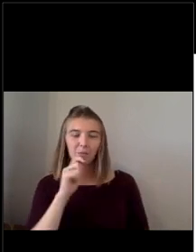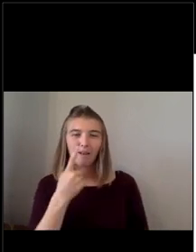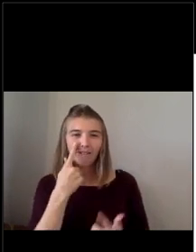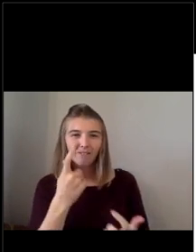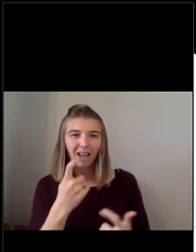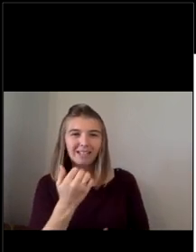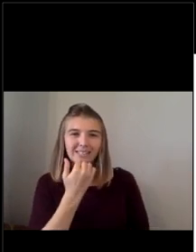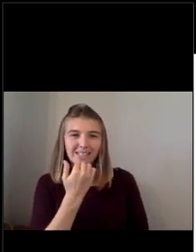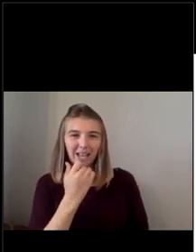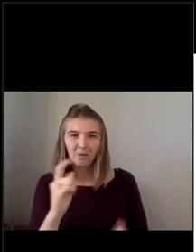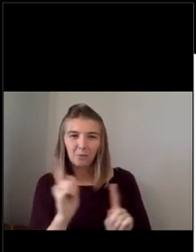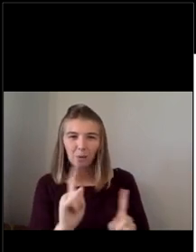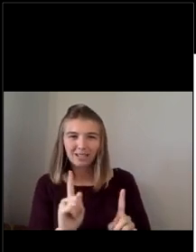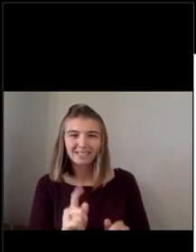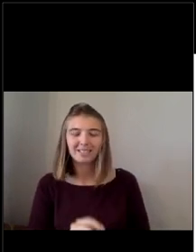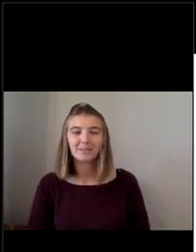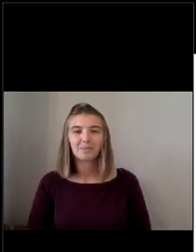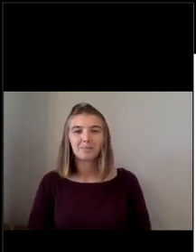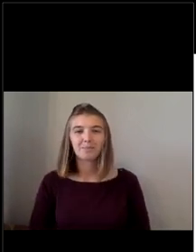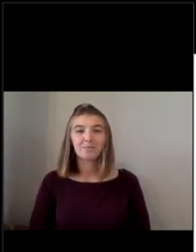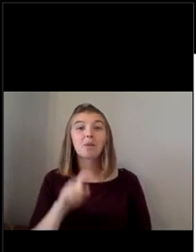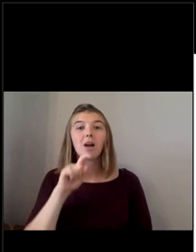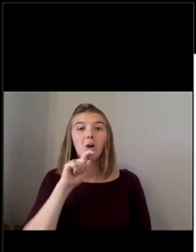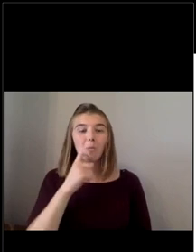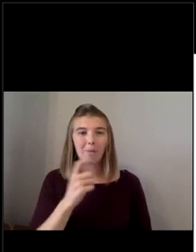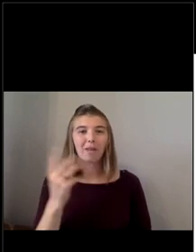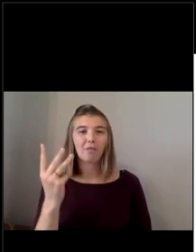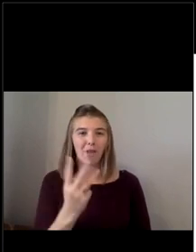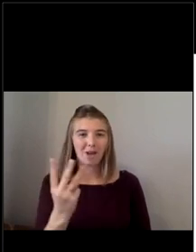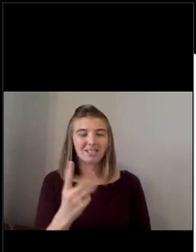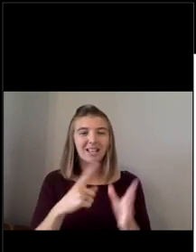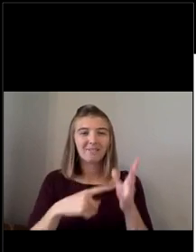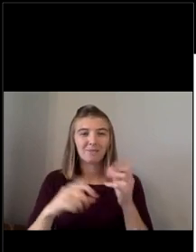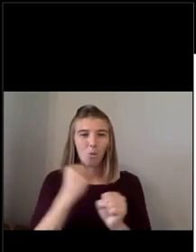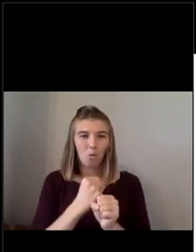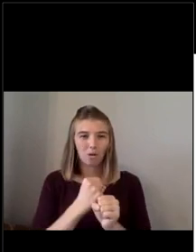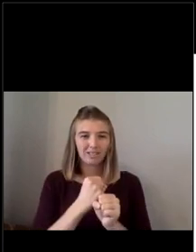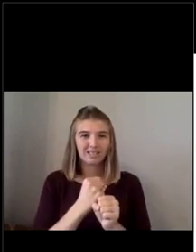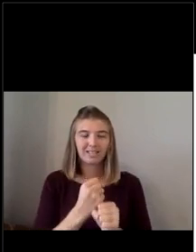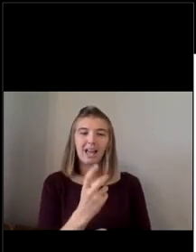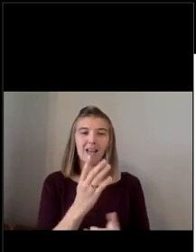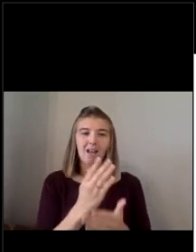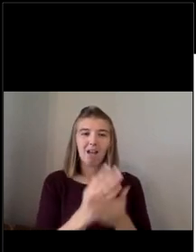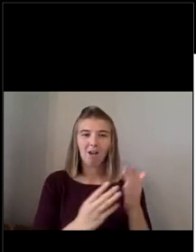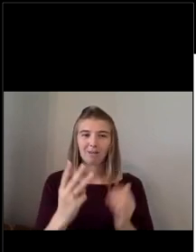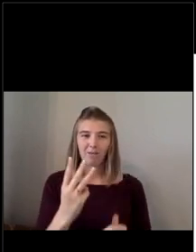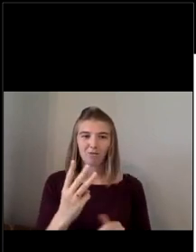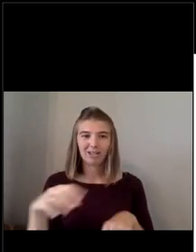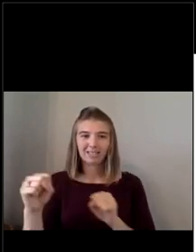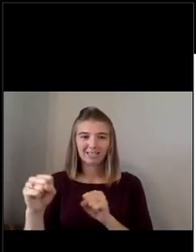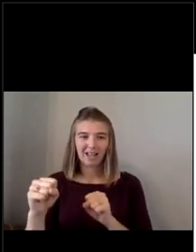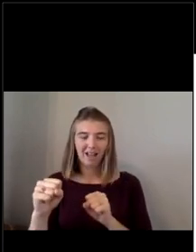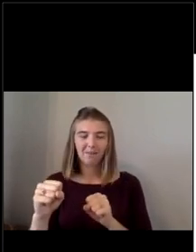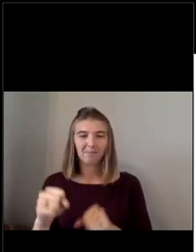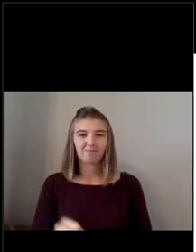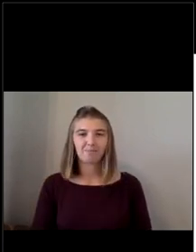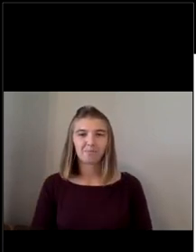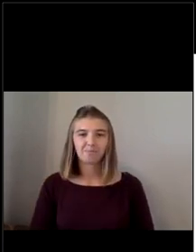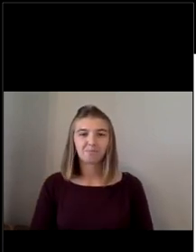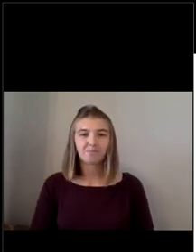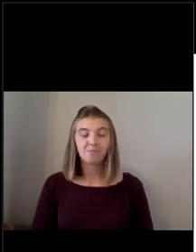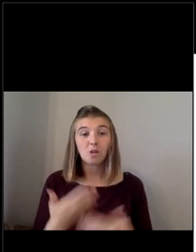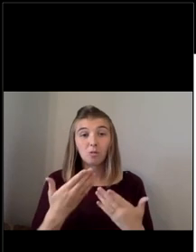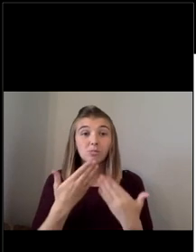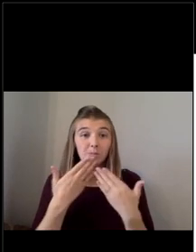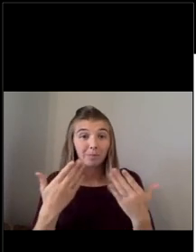rsc.ly/tacklingbullyingwebinar. But that is taking place on the 13th of August at 3:30 in the afternoon. Do put that